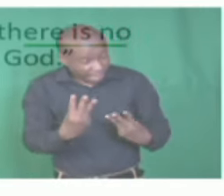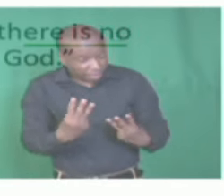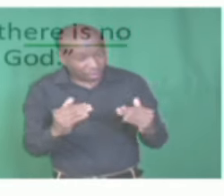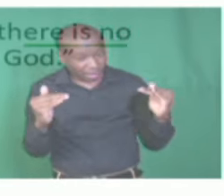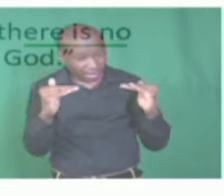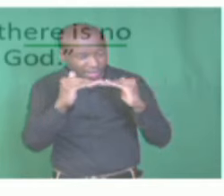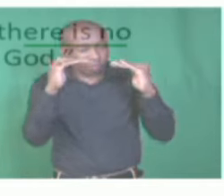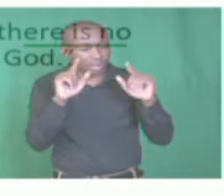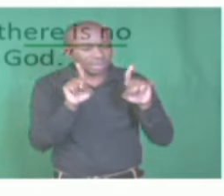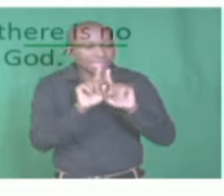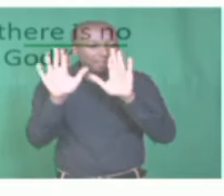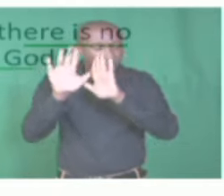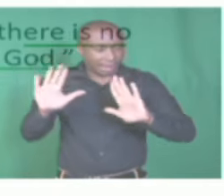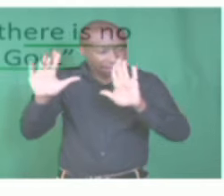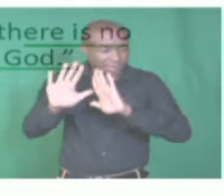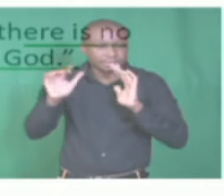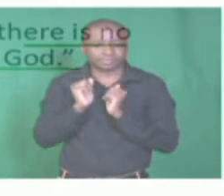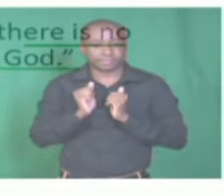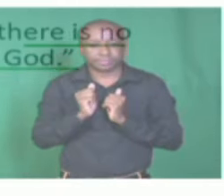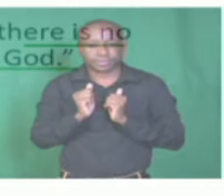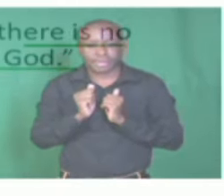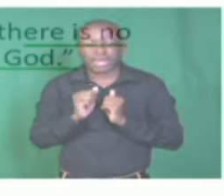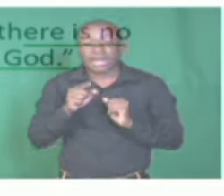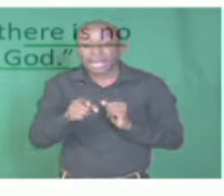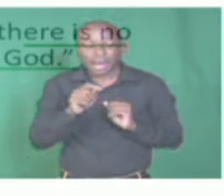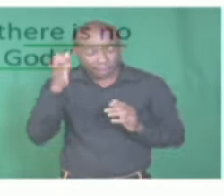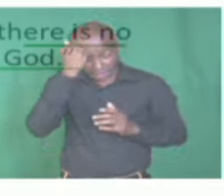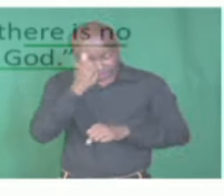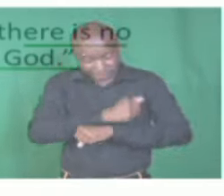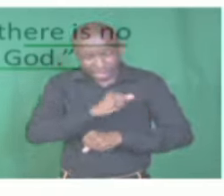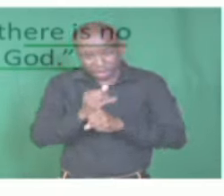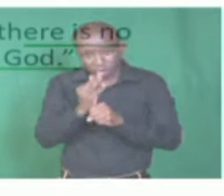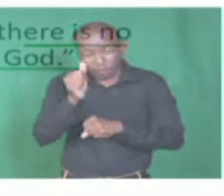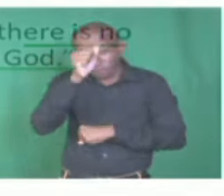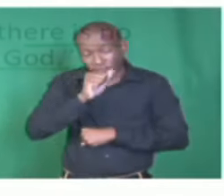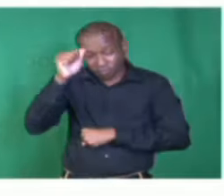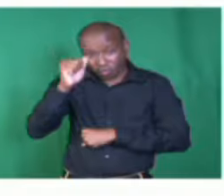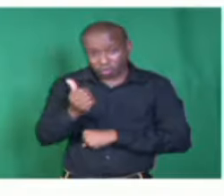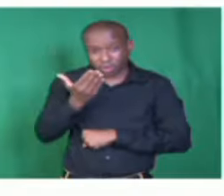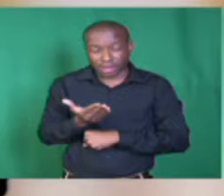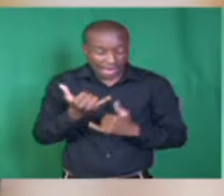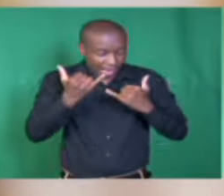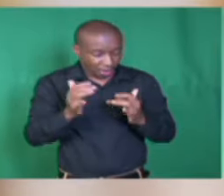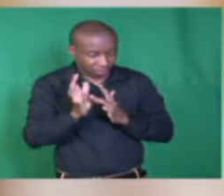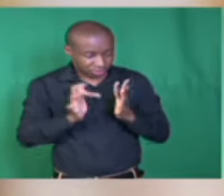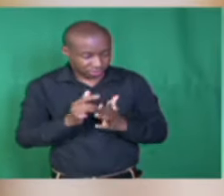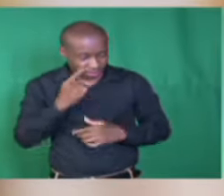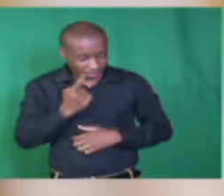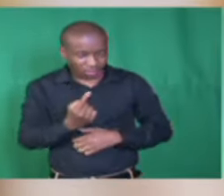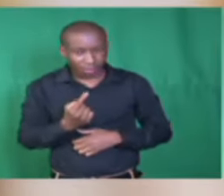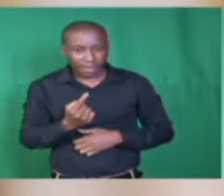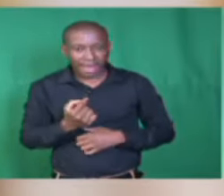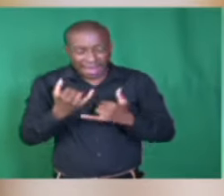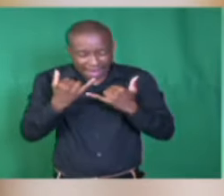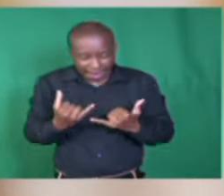to angels, and they are the sons of God. Look at Jesus's response. We